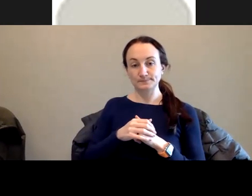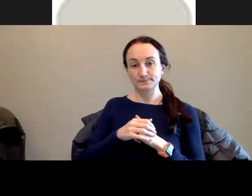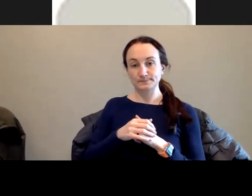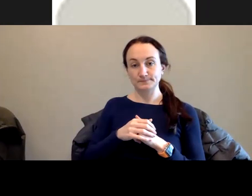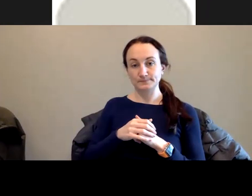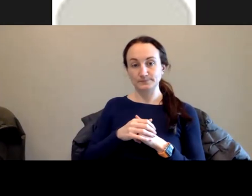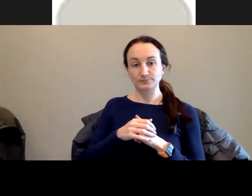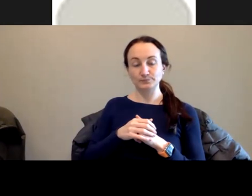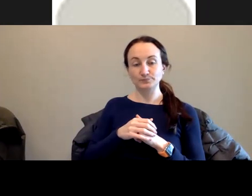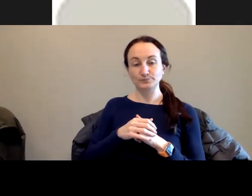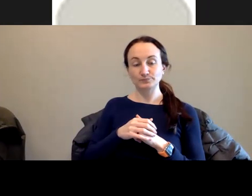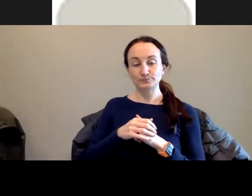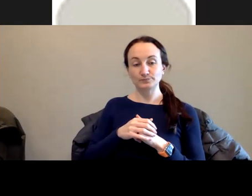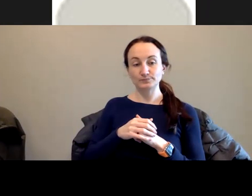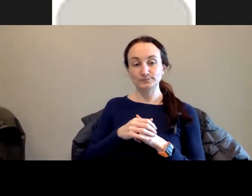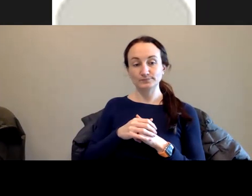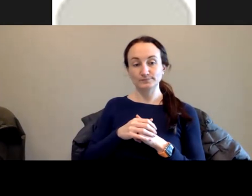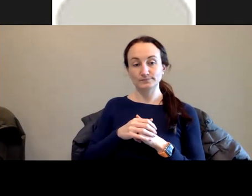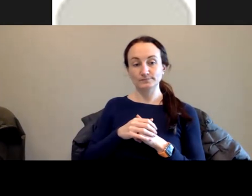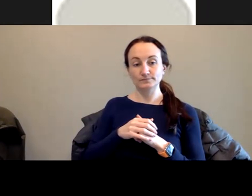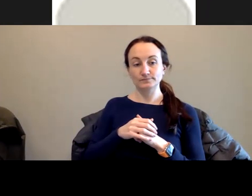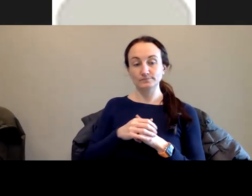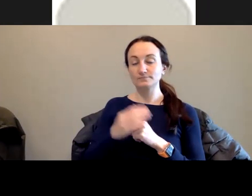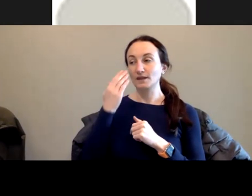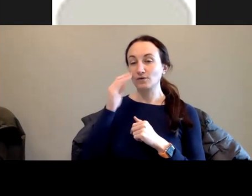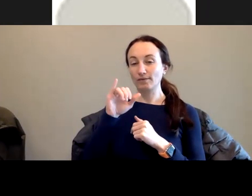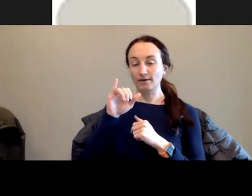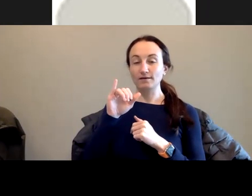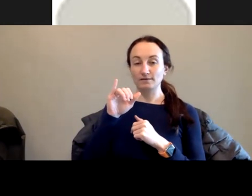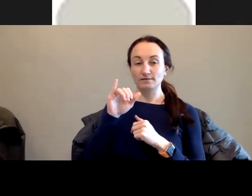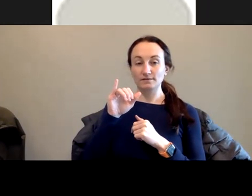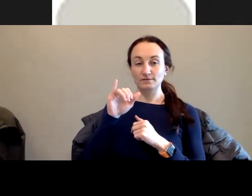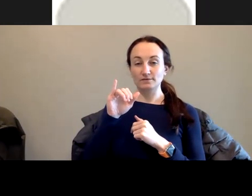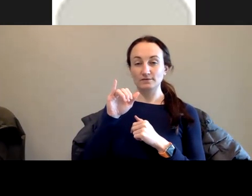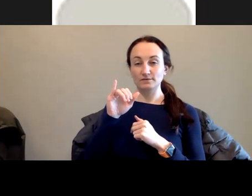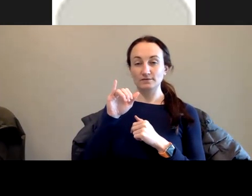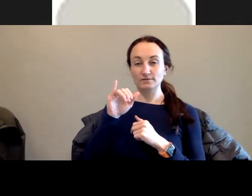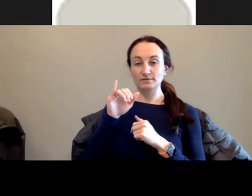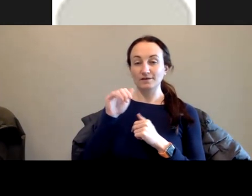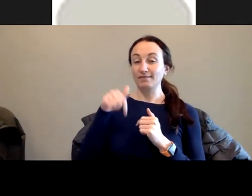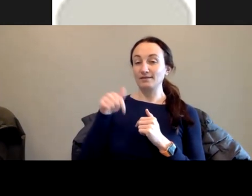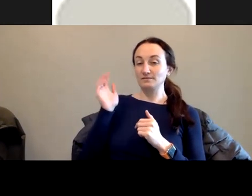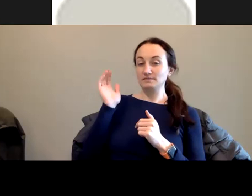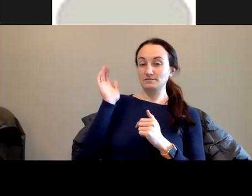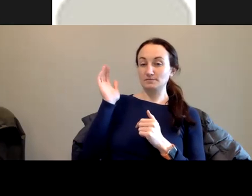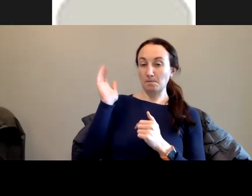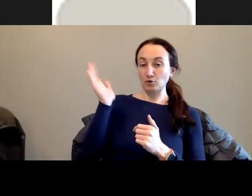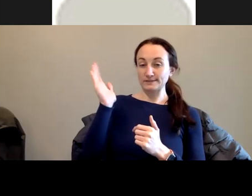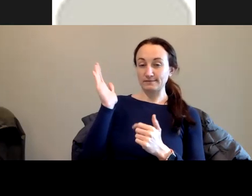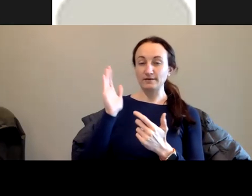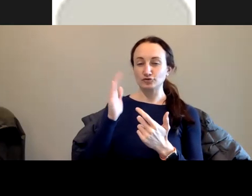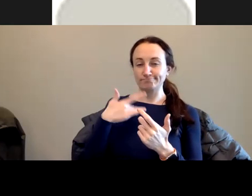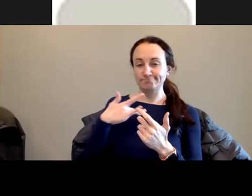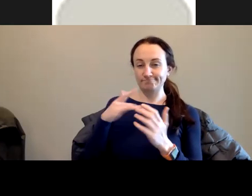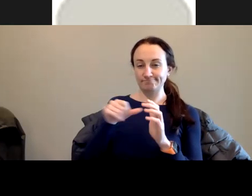Right. So I know that this kind of presentation